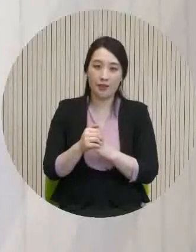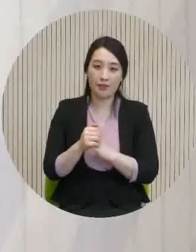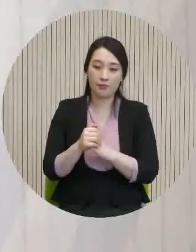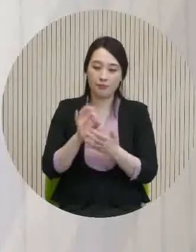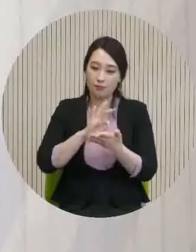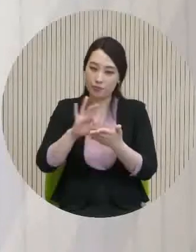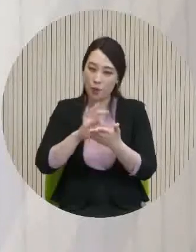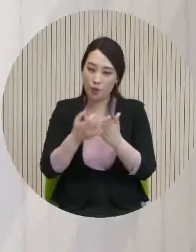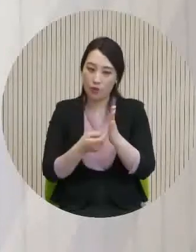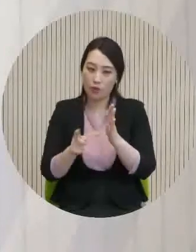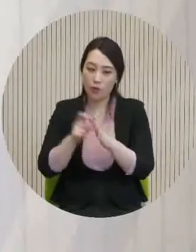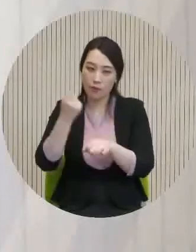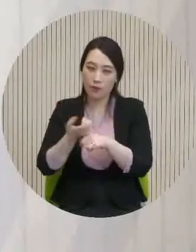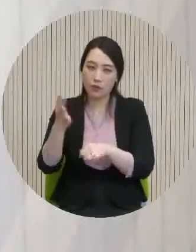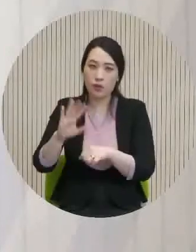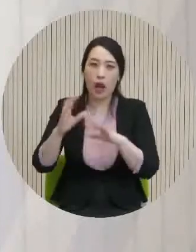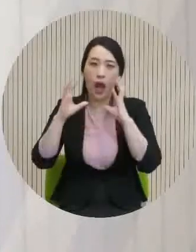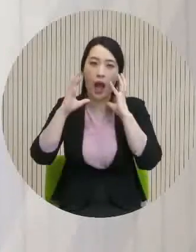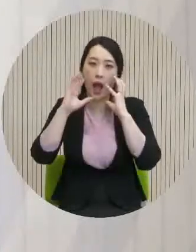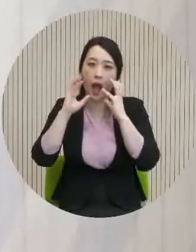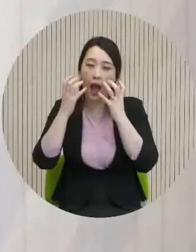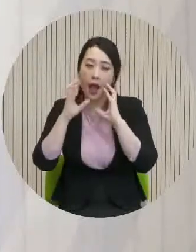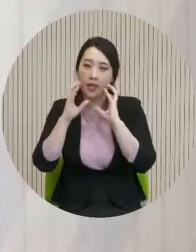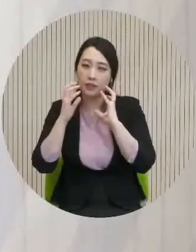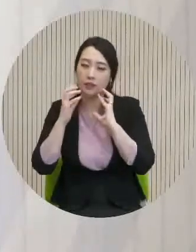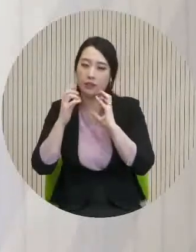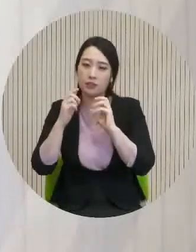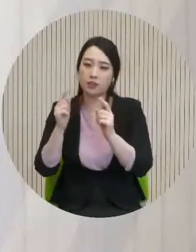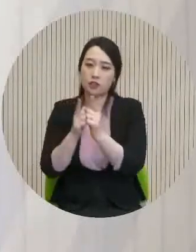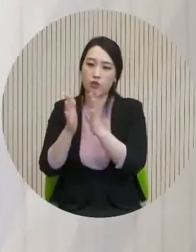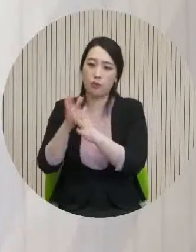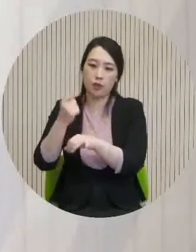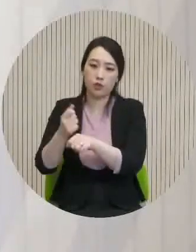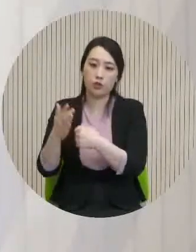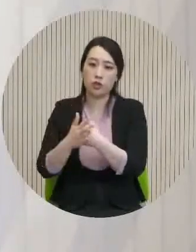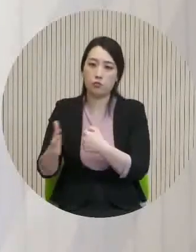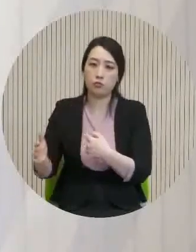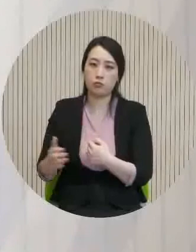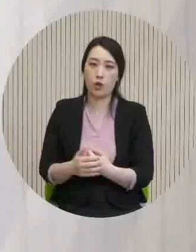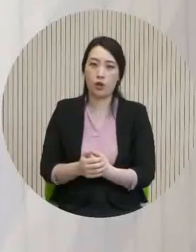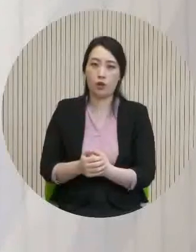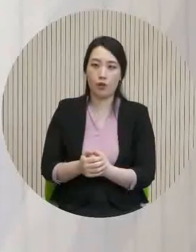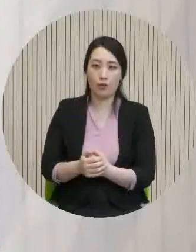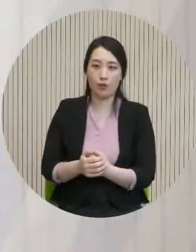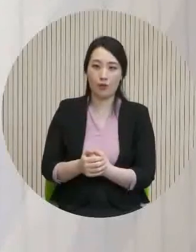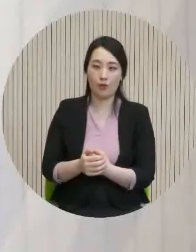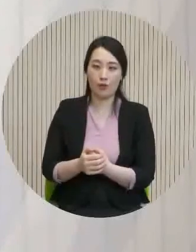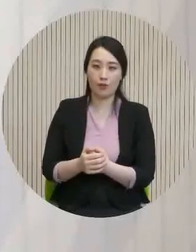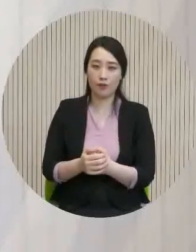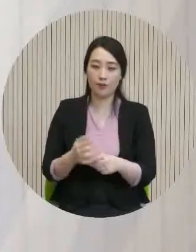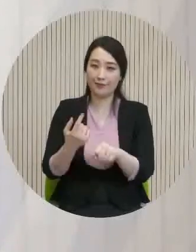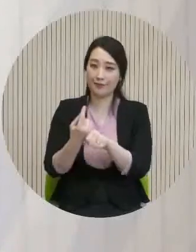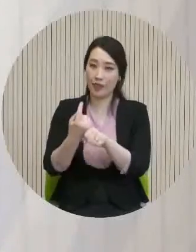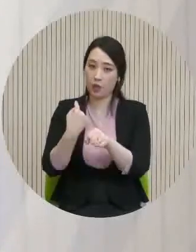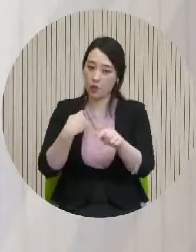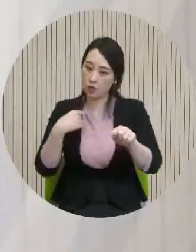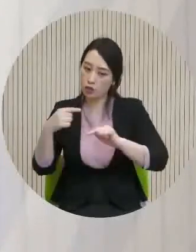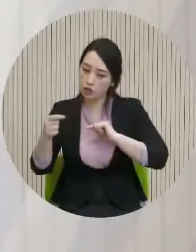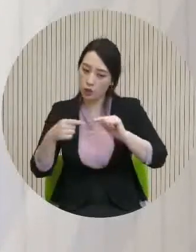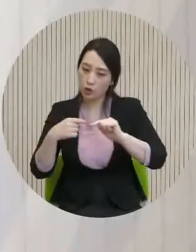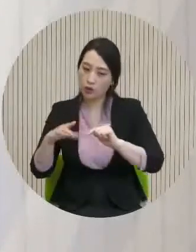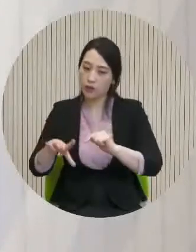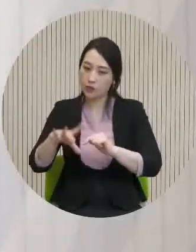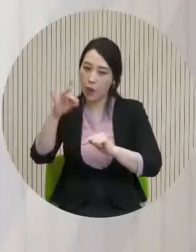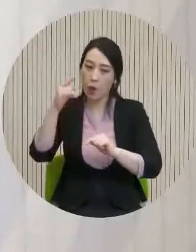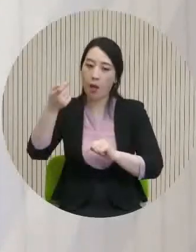files. The children use their pseudonym because they uploaded their own works. So the project